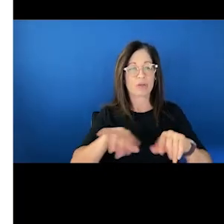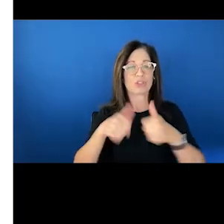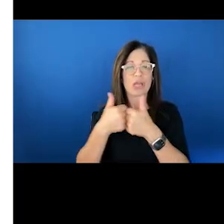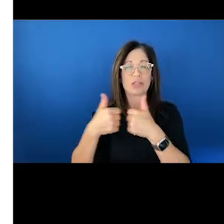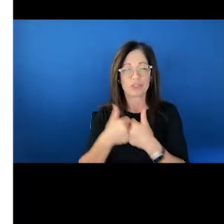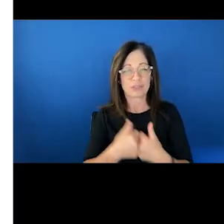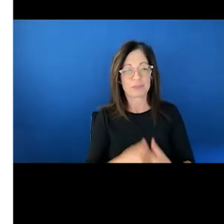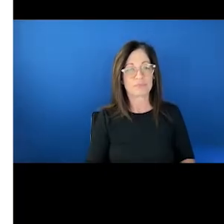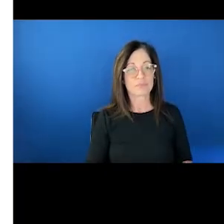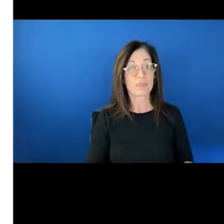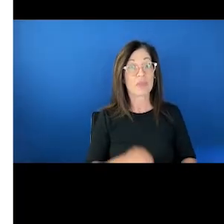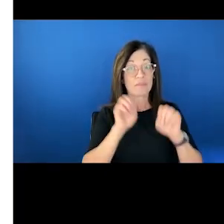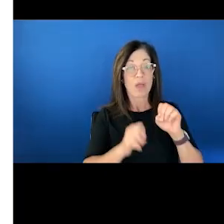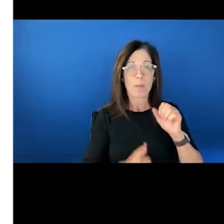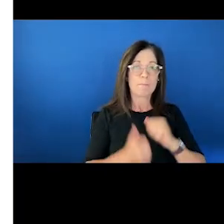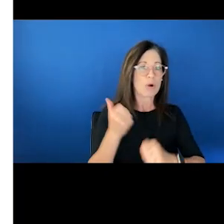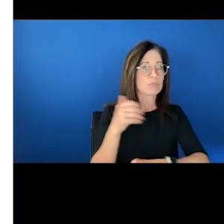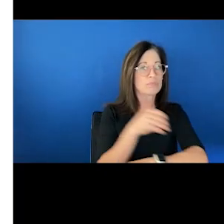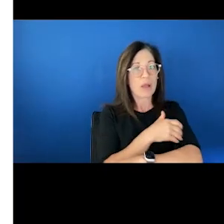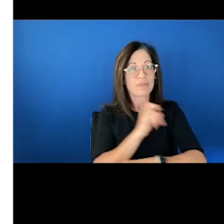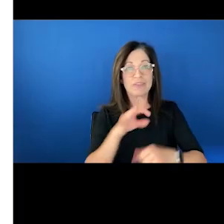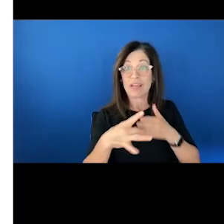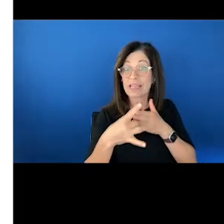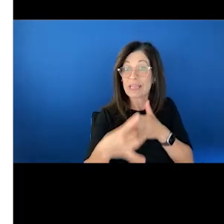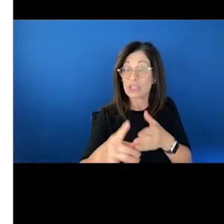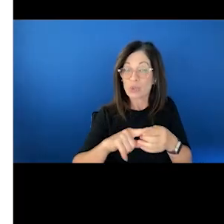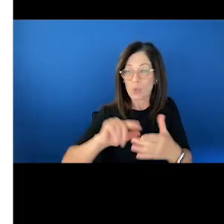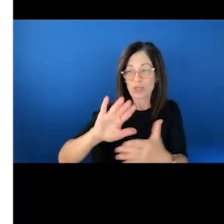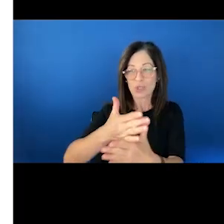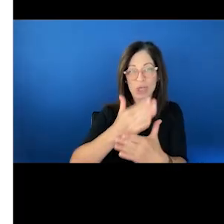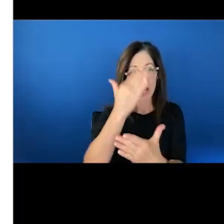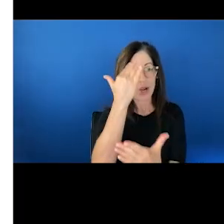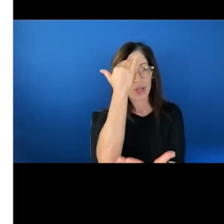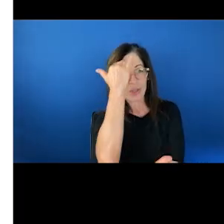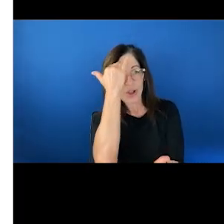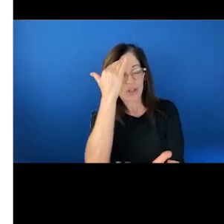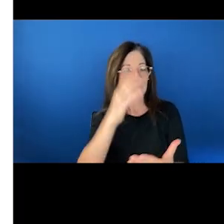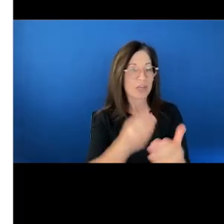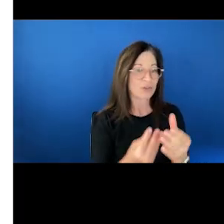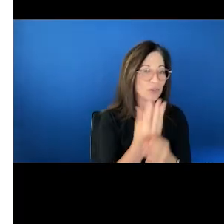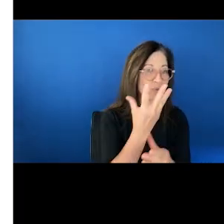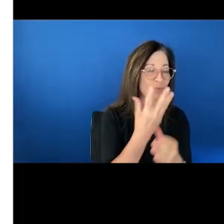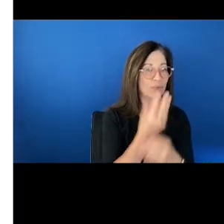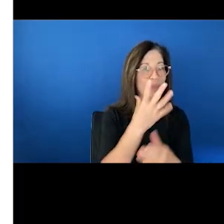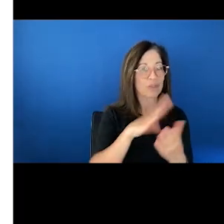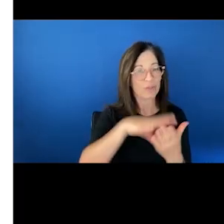Evaluation is most powerful when it leads to shared learning and growth.